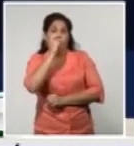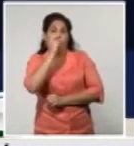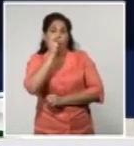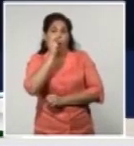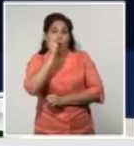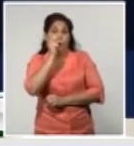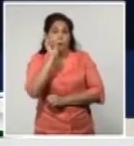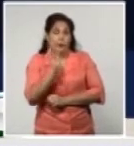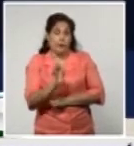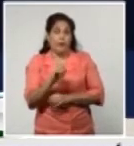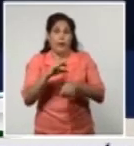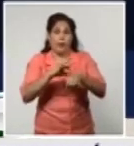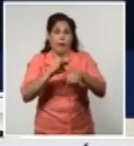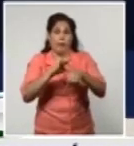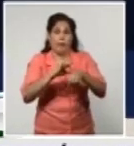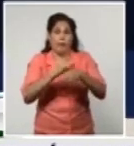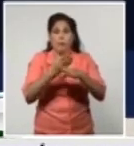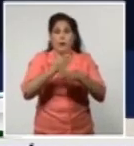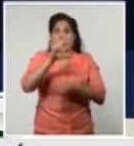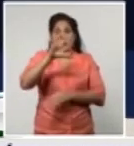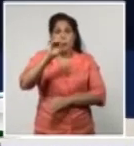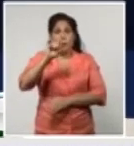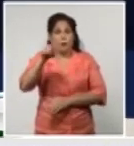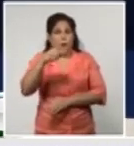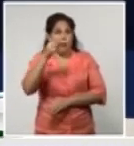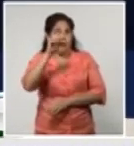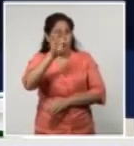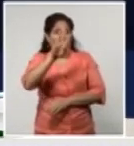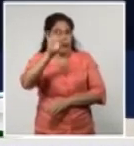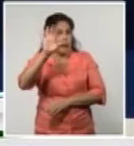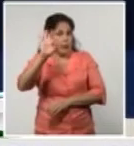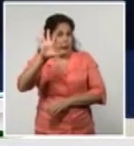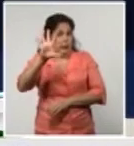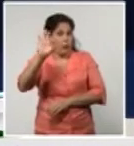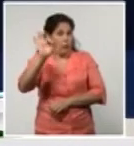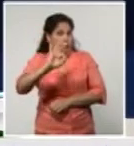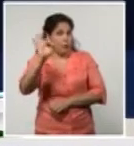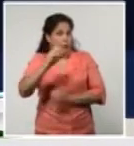cases yesterday are male, for a cumulative of